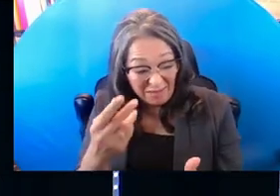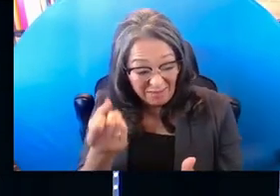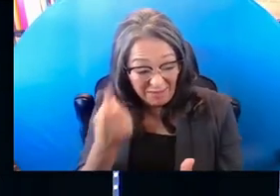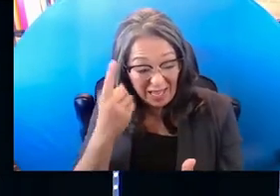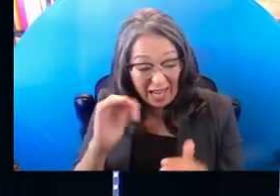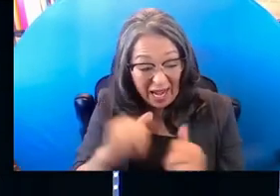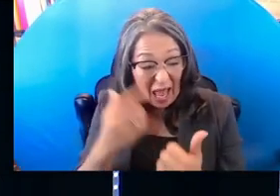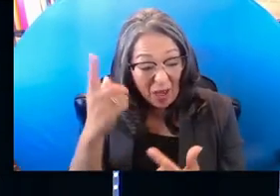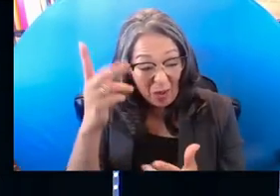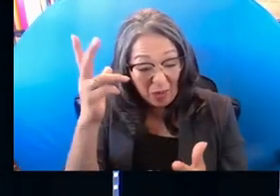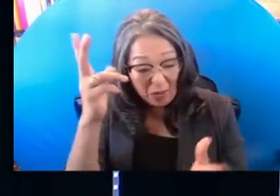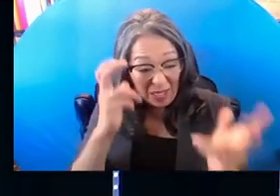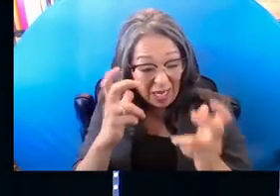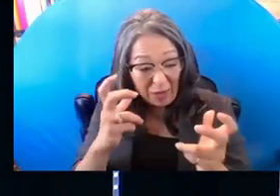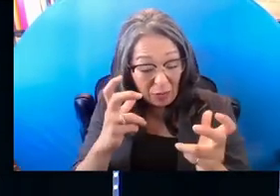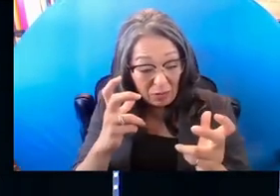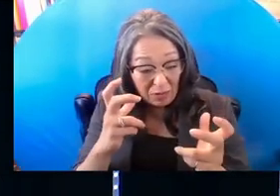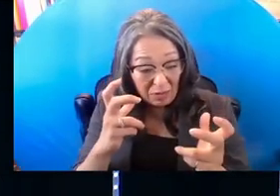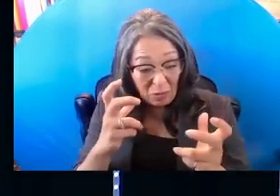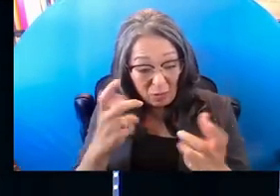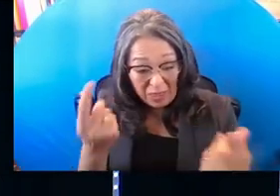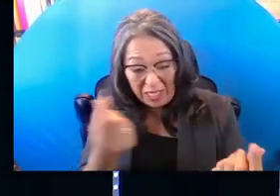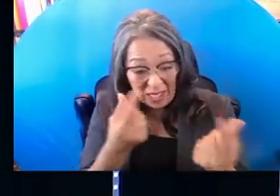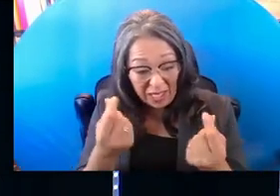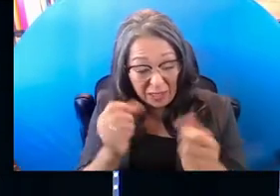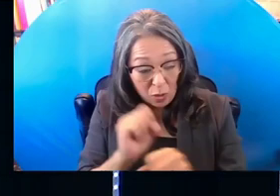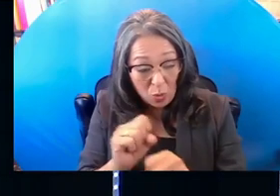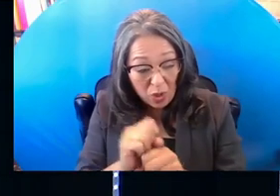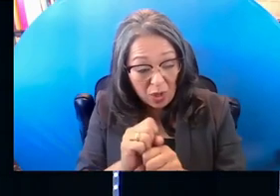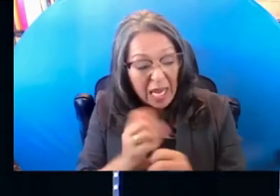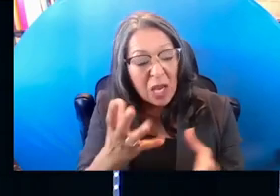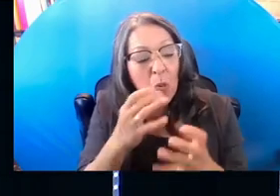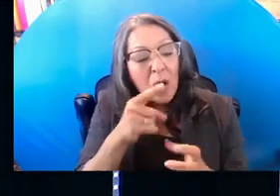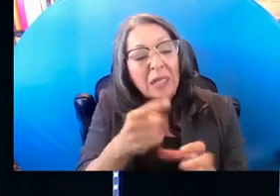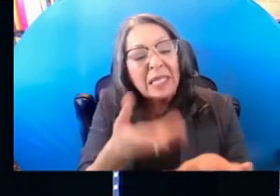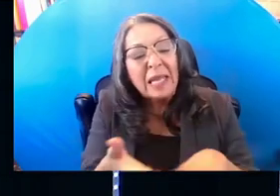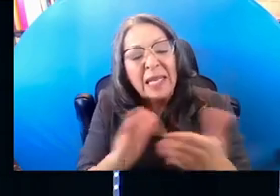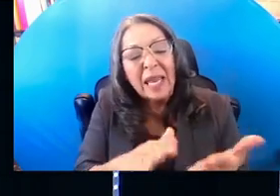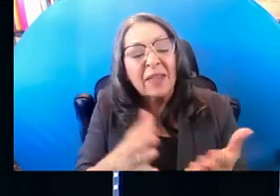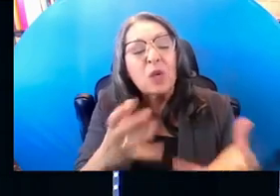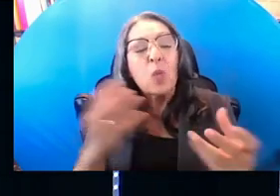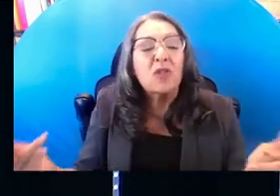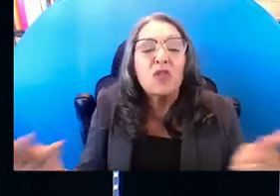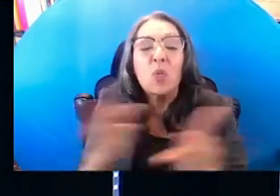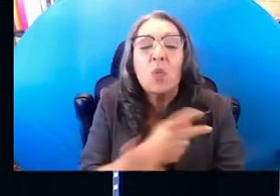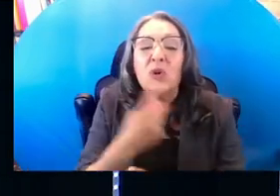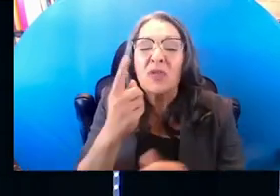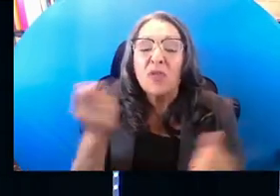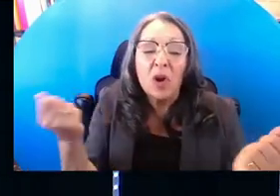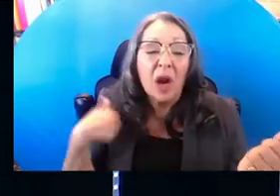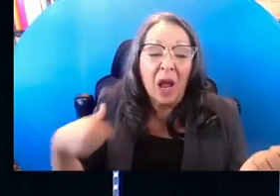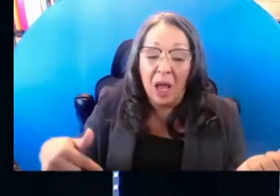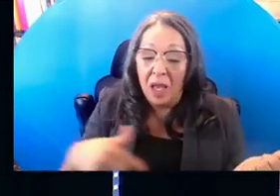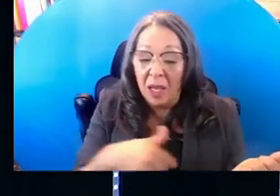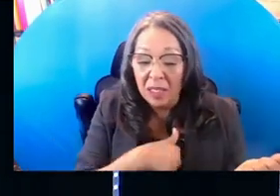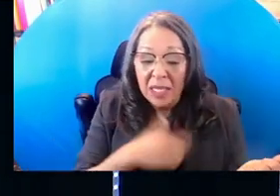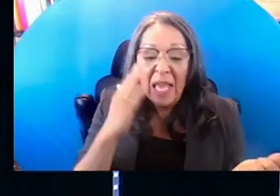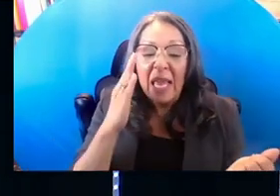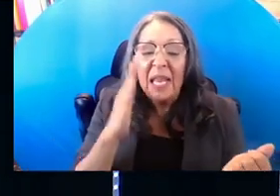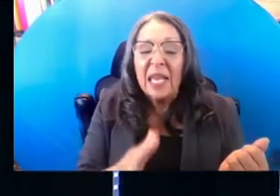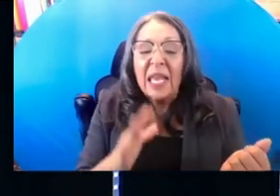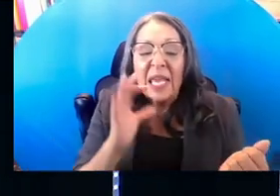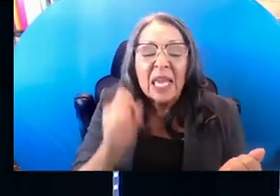He wants death. He wants the worst of the worst for us. And